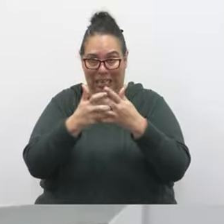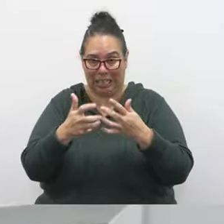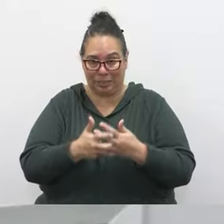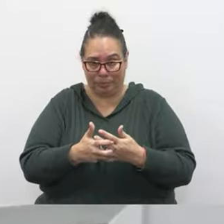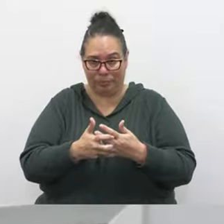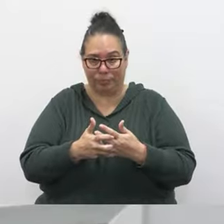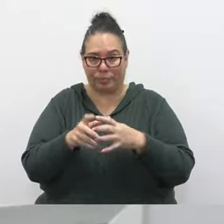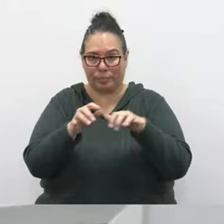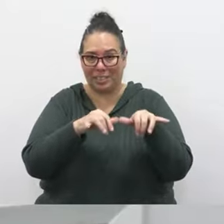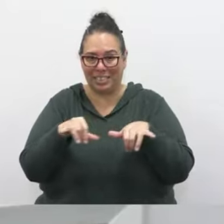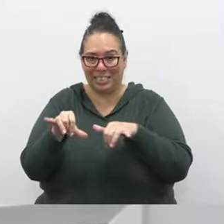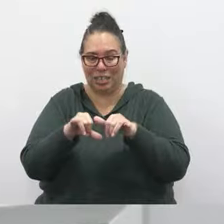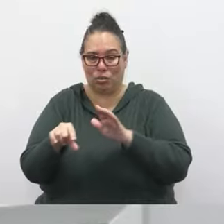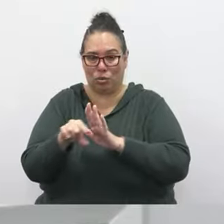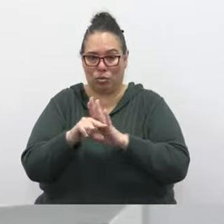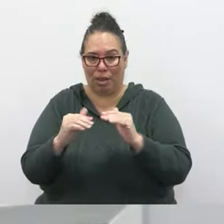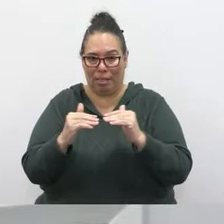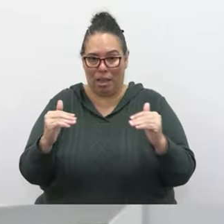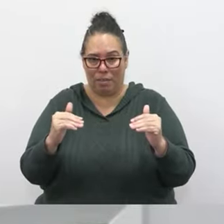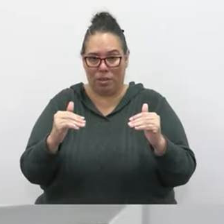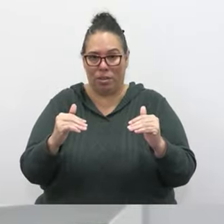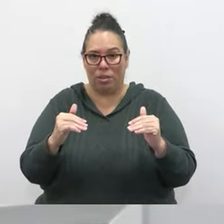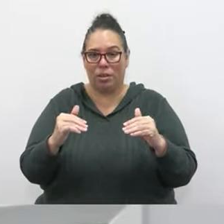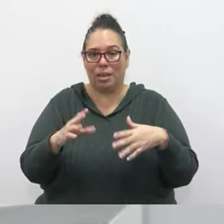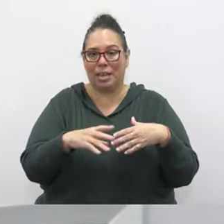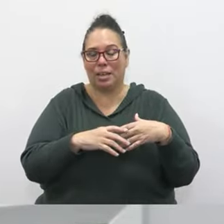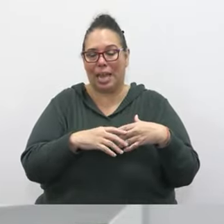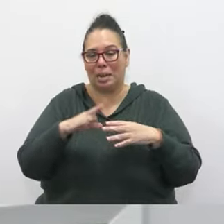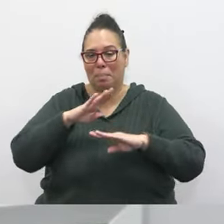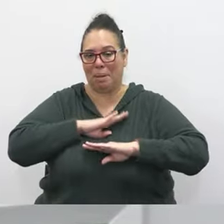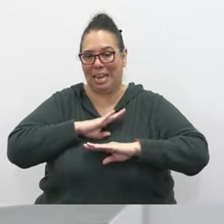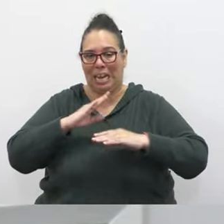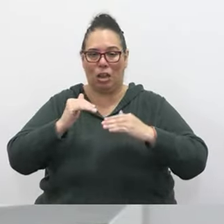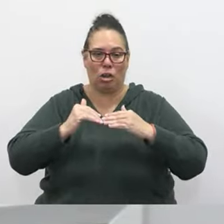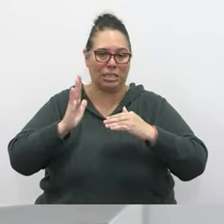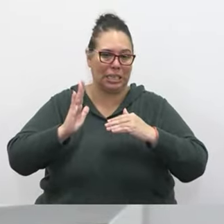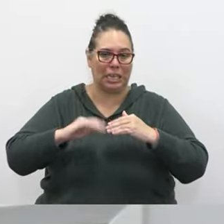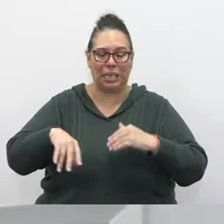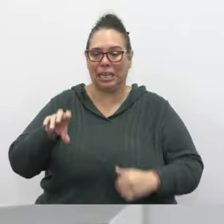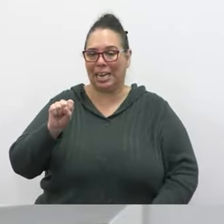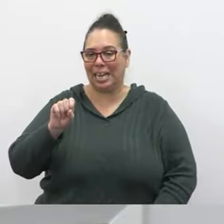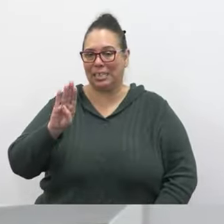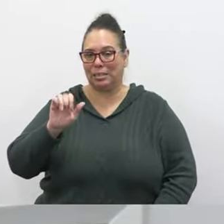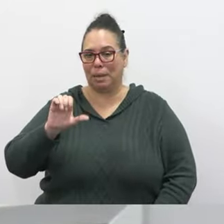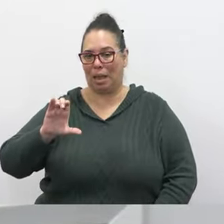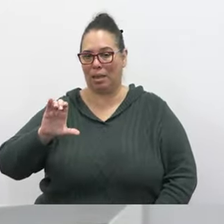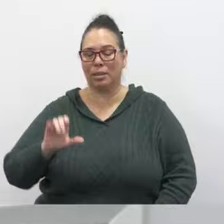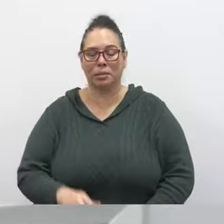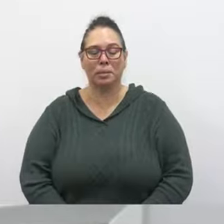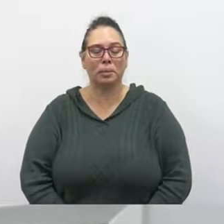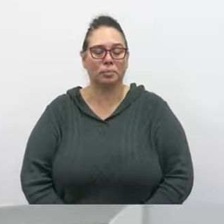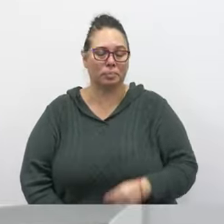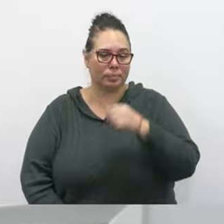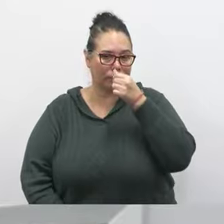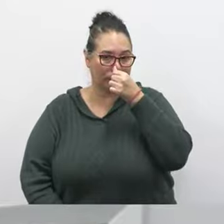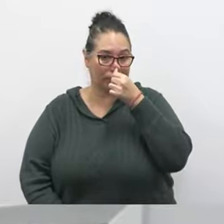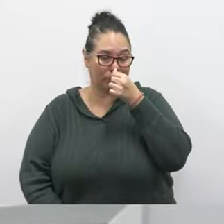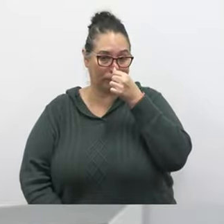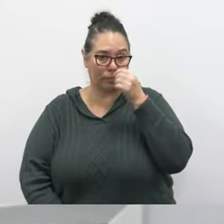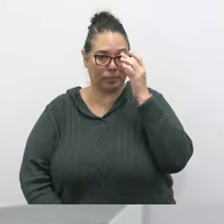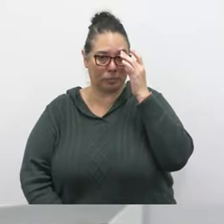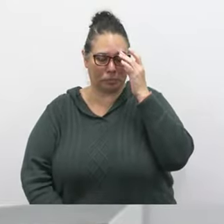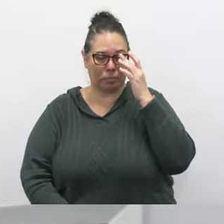the standards of the grade level en route to meeting or exceeding on SBAC. Dr. Baker, if I can, I would like to